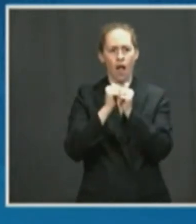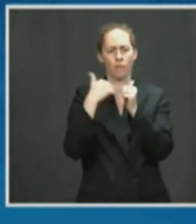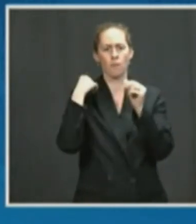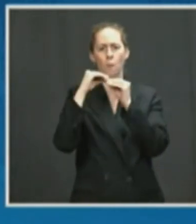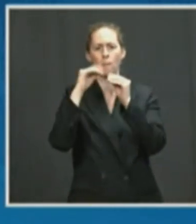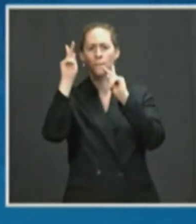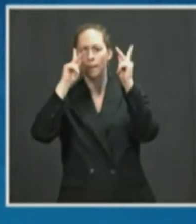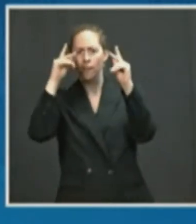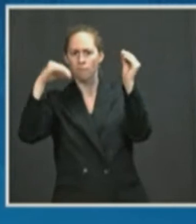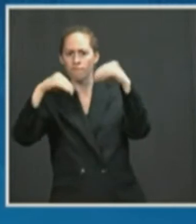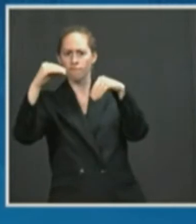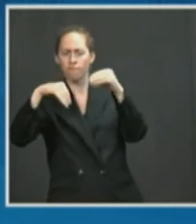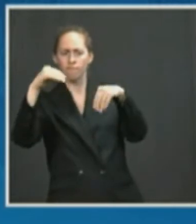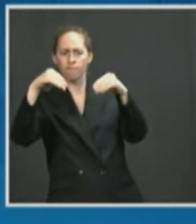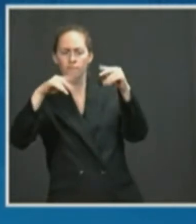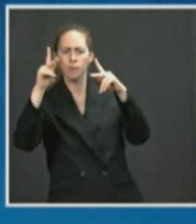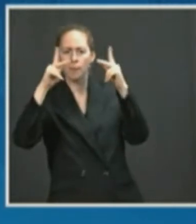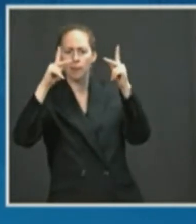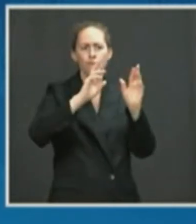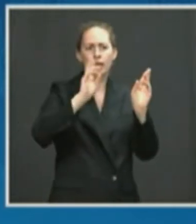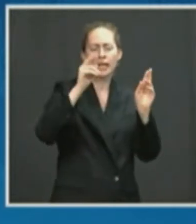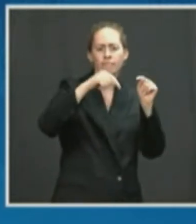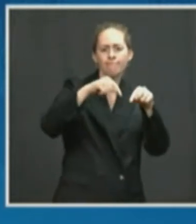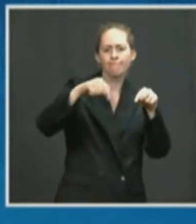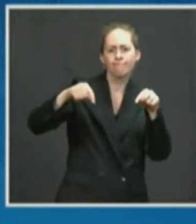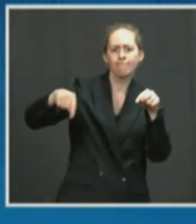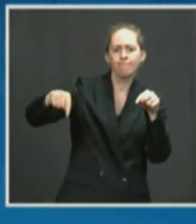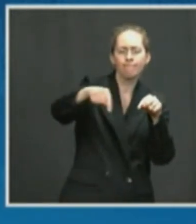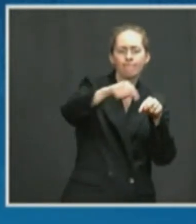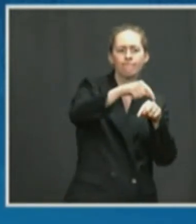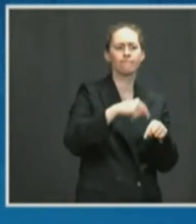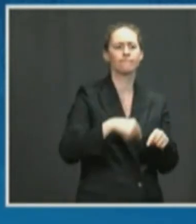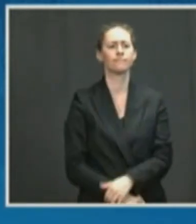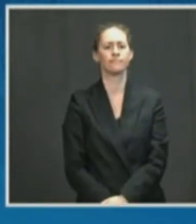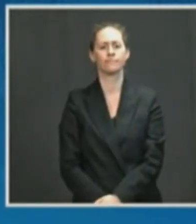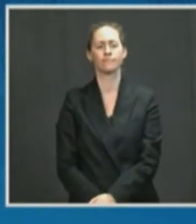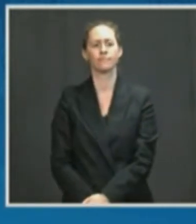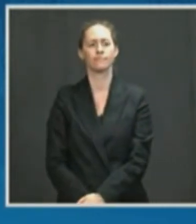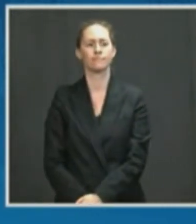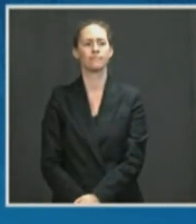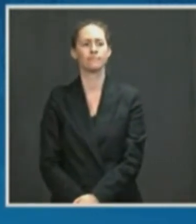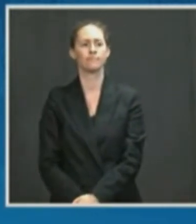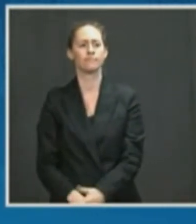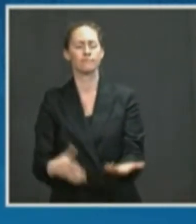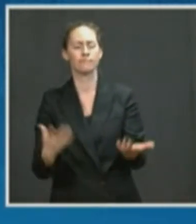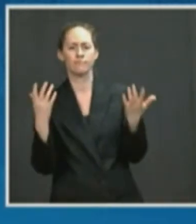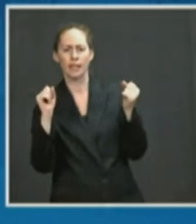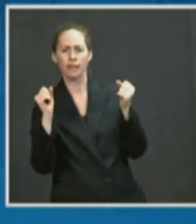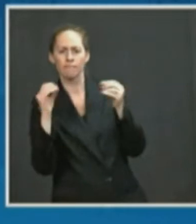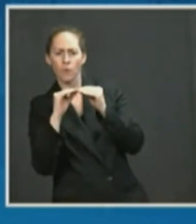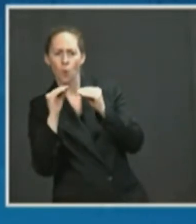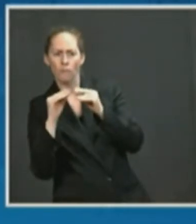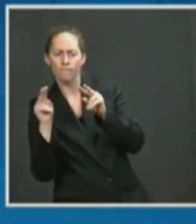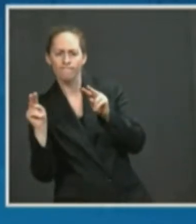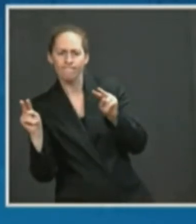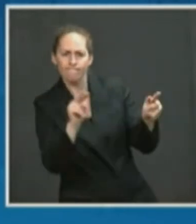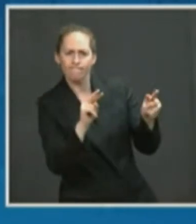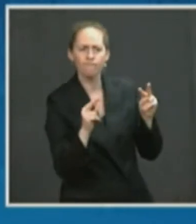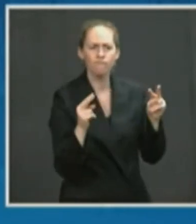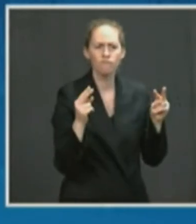as appropriate onto the issue of what is going on in terms of really